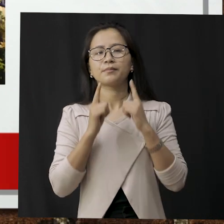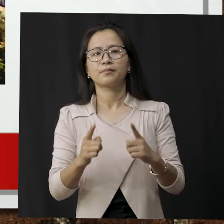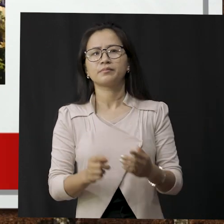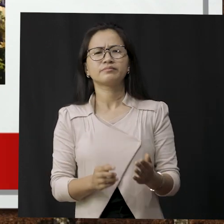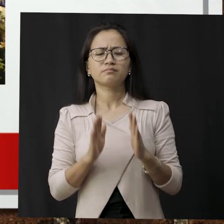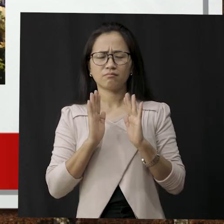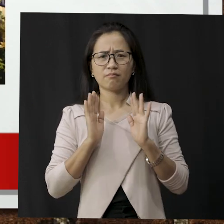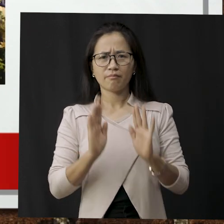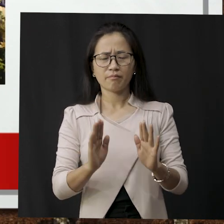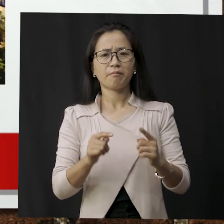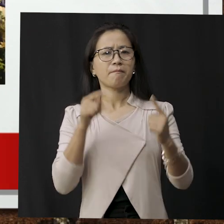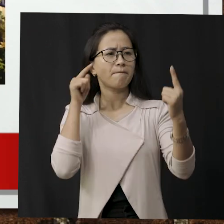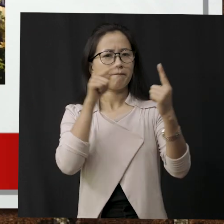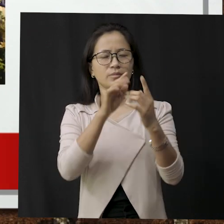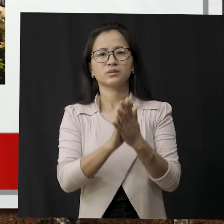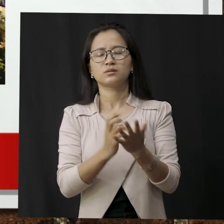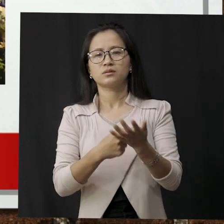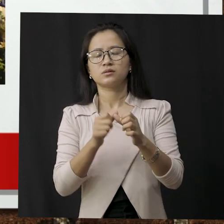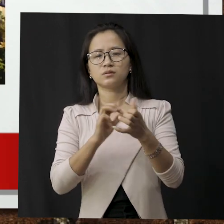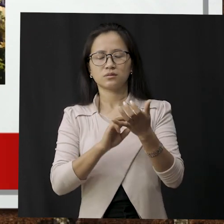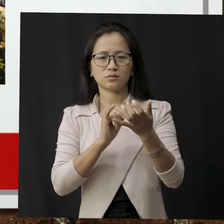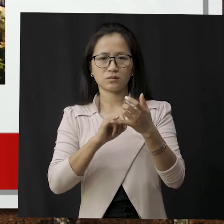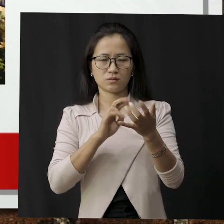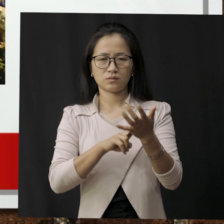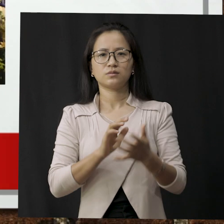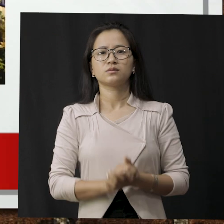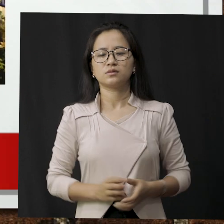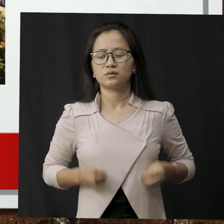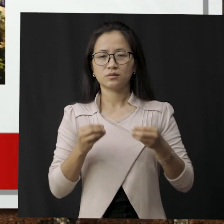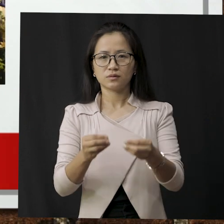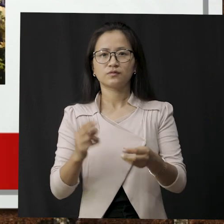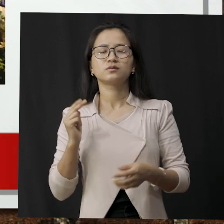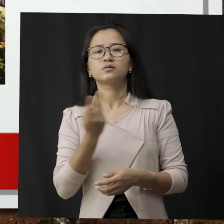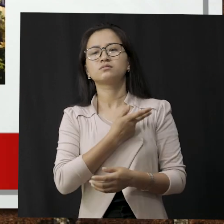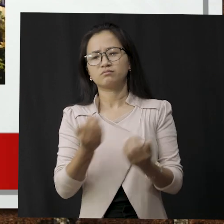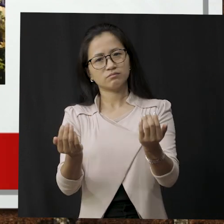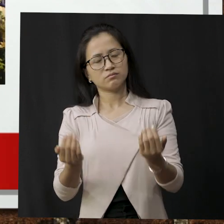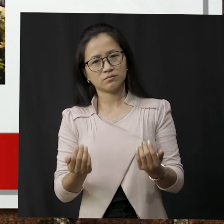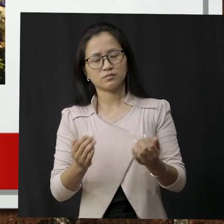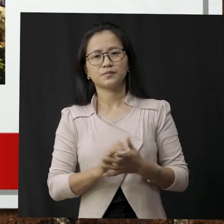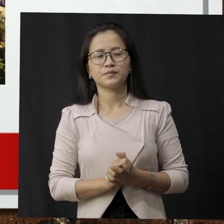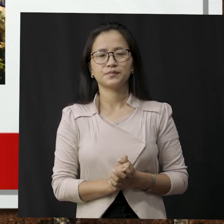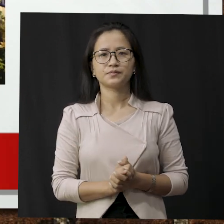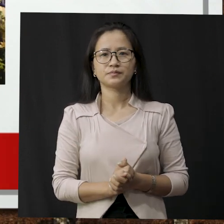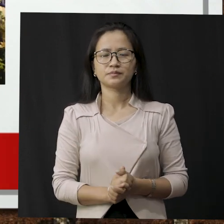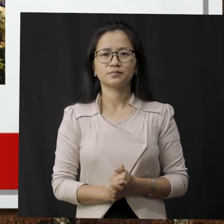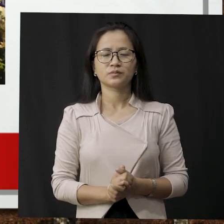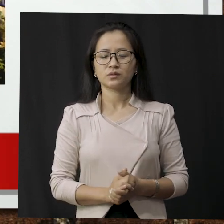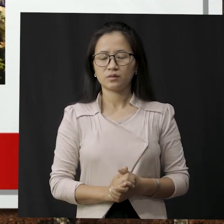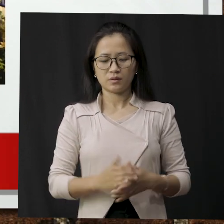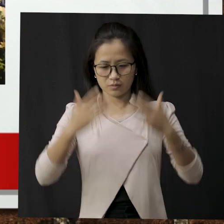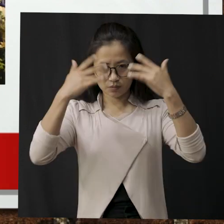main purpose, the main reason is it gives us protection, right? And